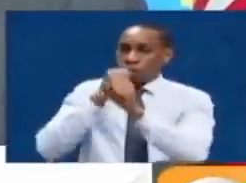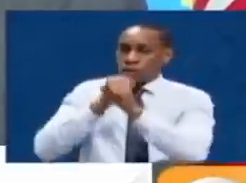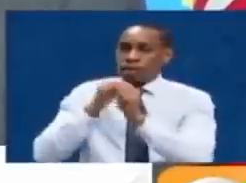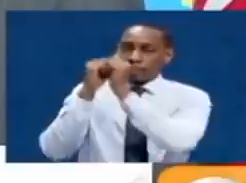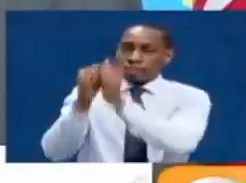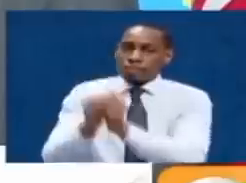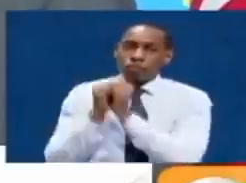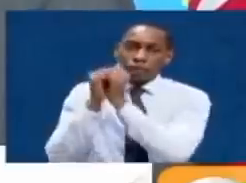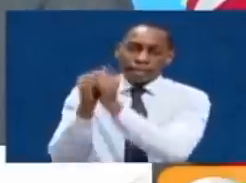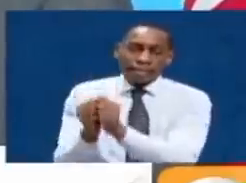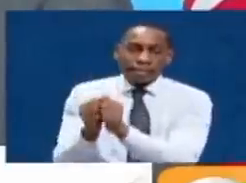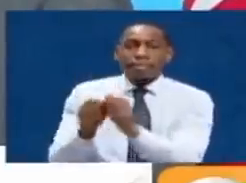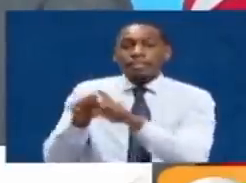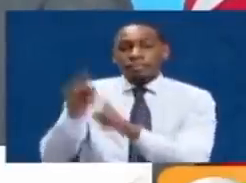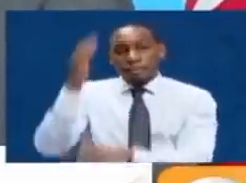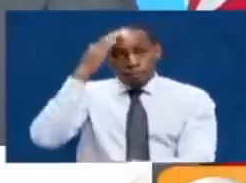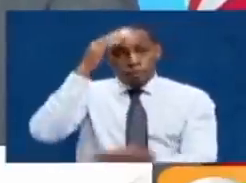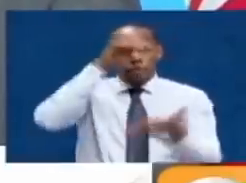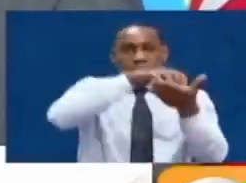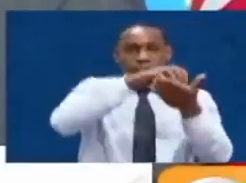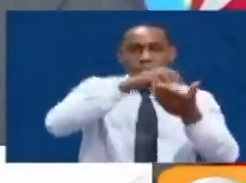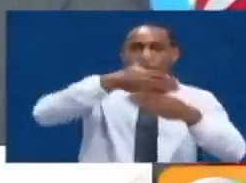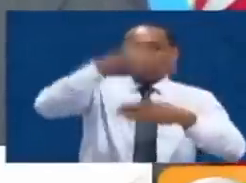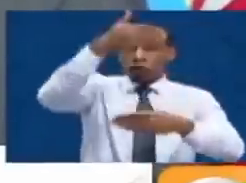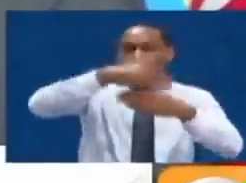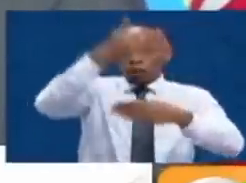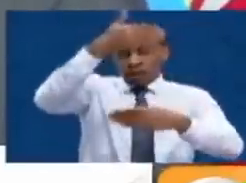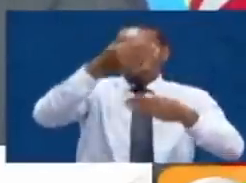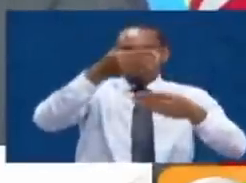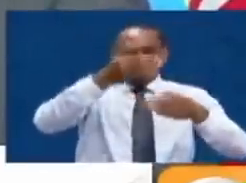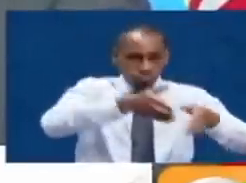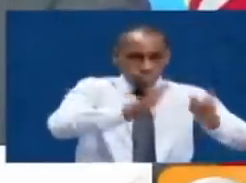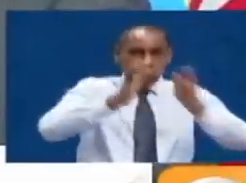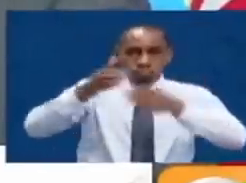together. Given the nature of our porous borders,